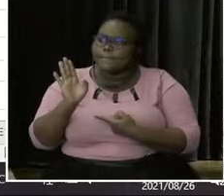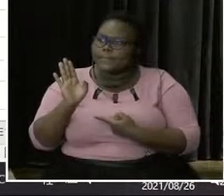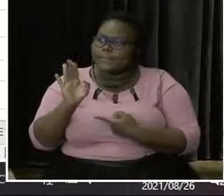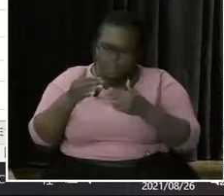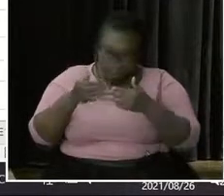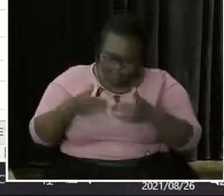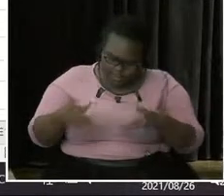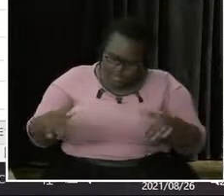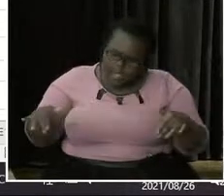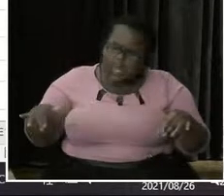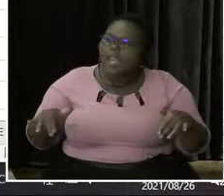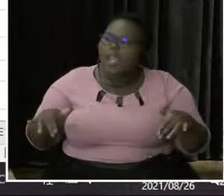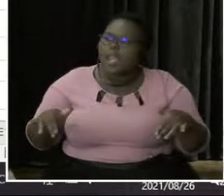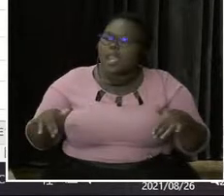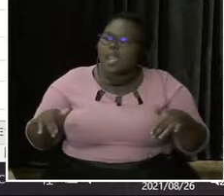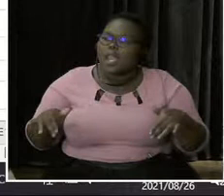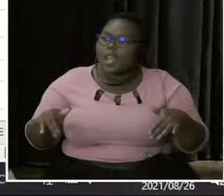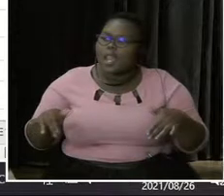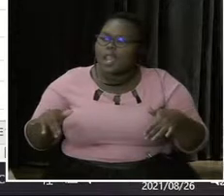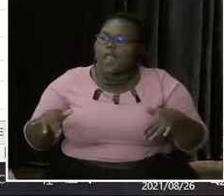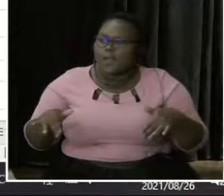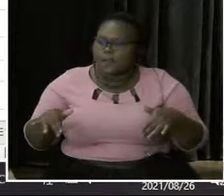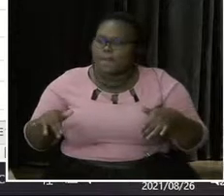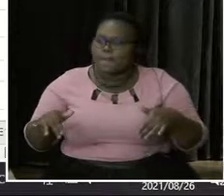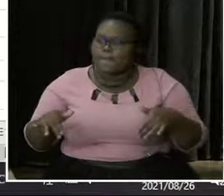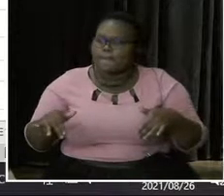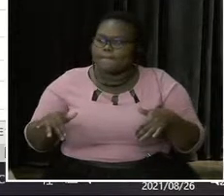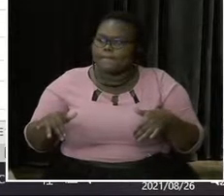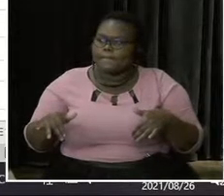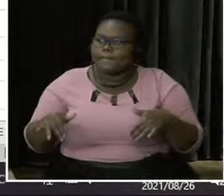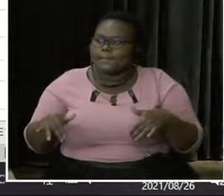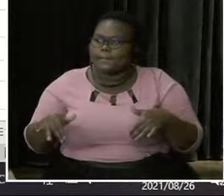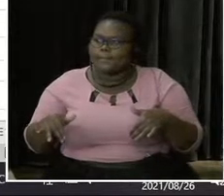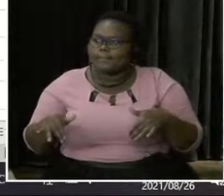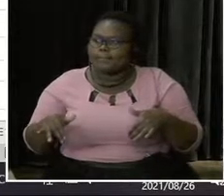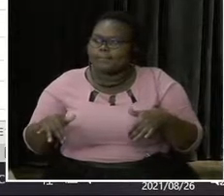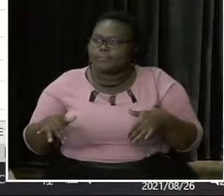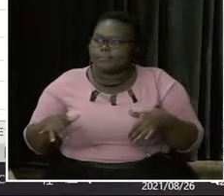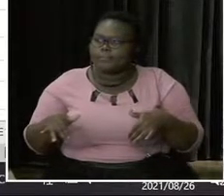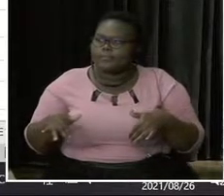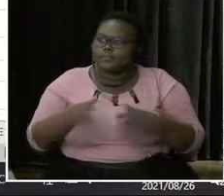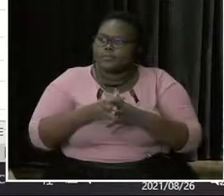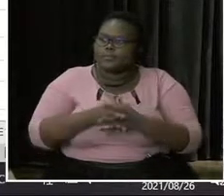Abstain, ma. The EFF abstains.